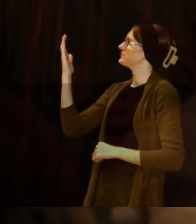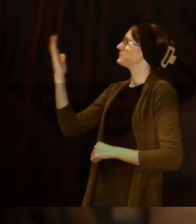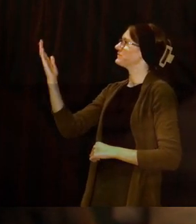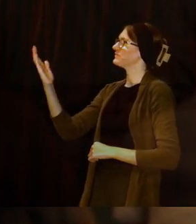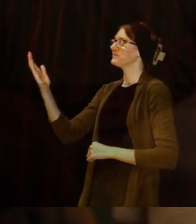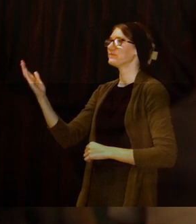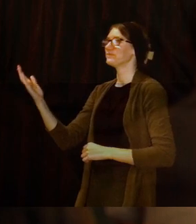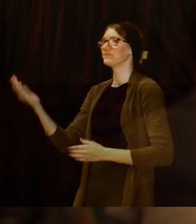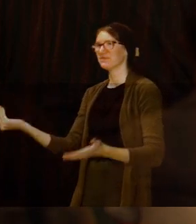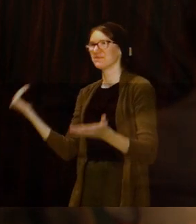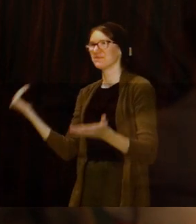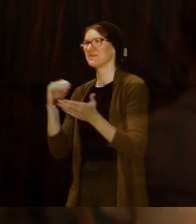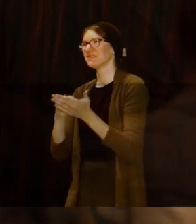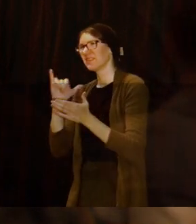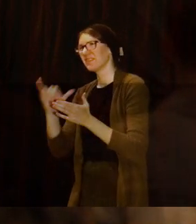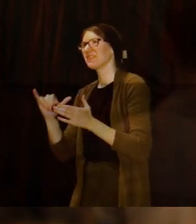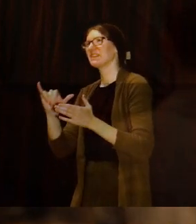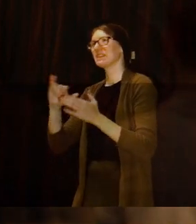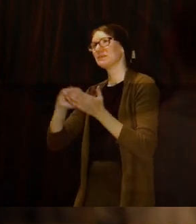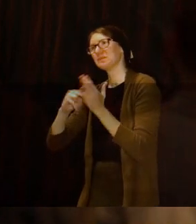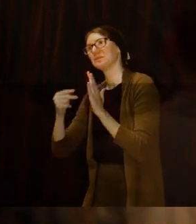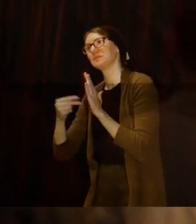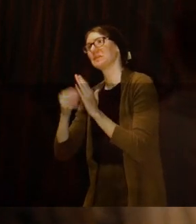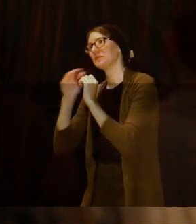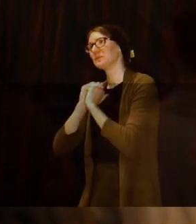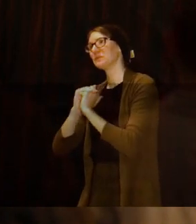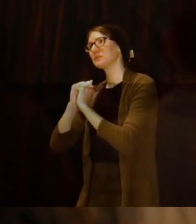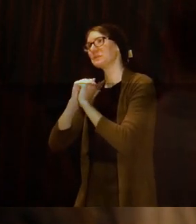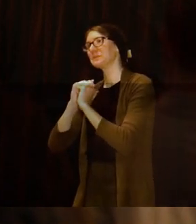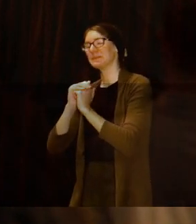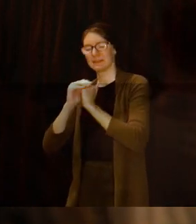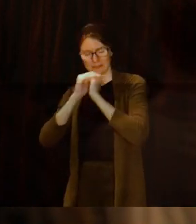It's the essence of our worship, right? We